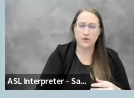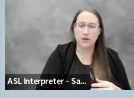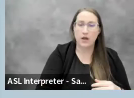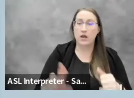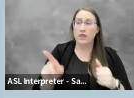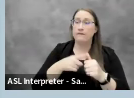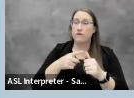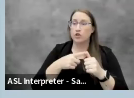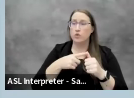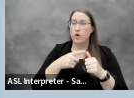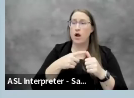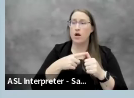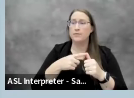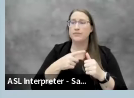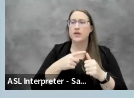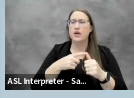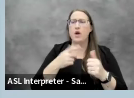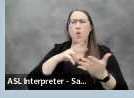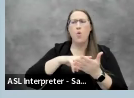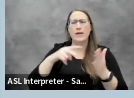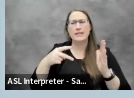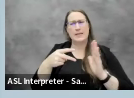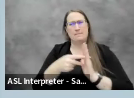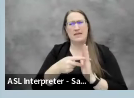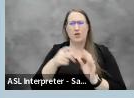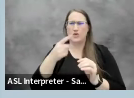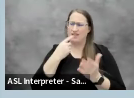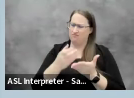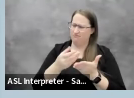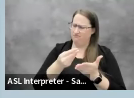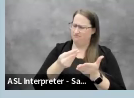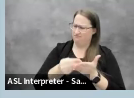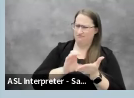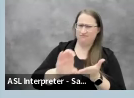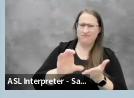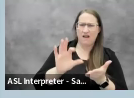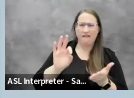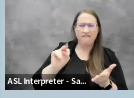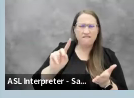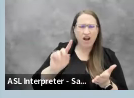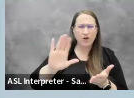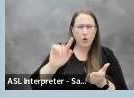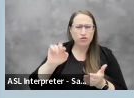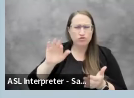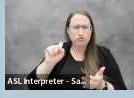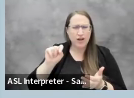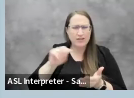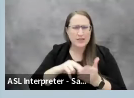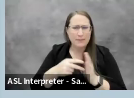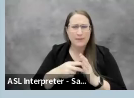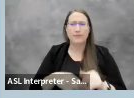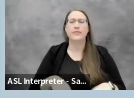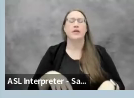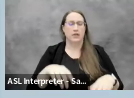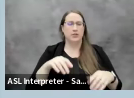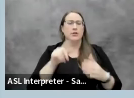one, talking about what does it mean by funding your trust? Good question. So people hear about